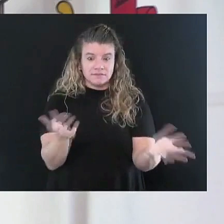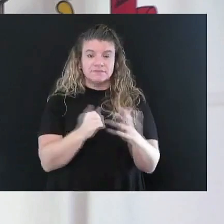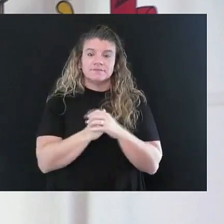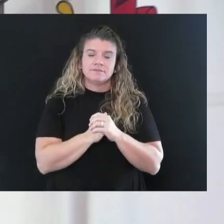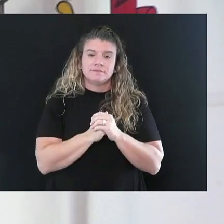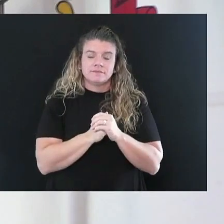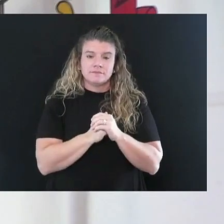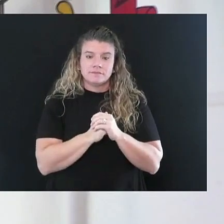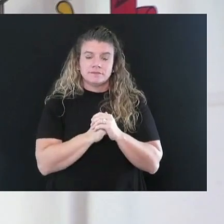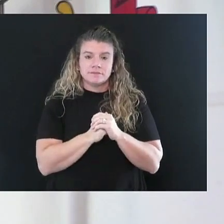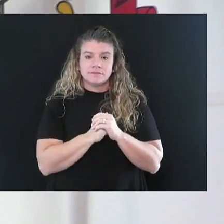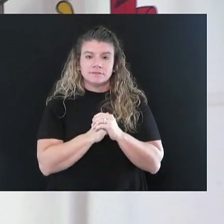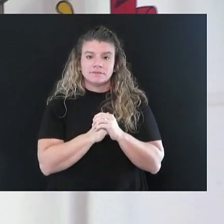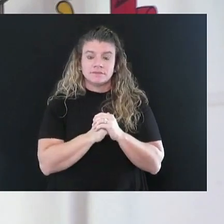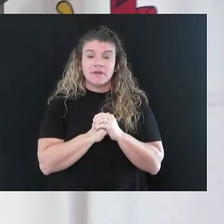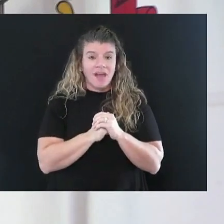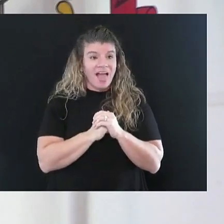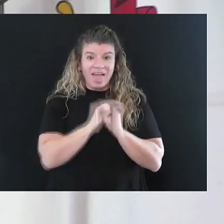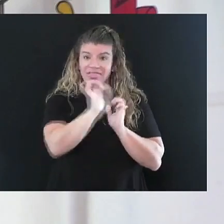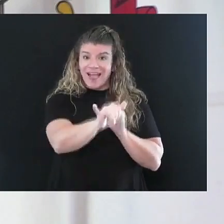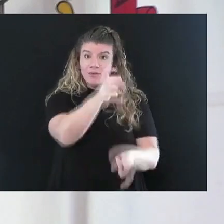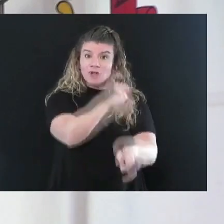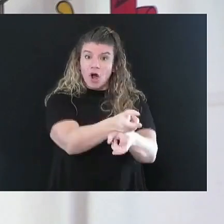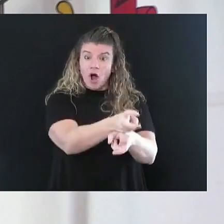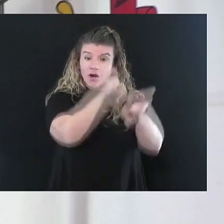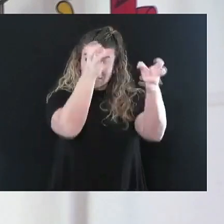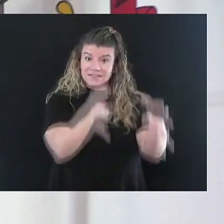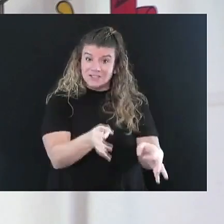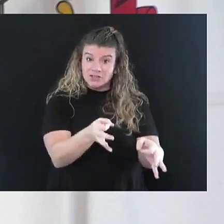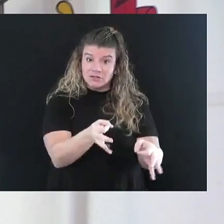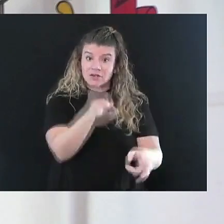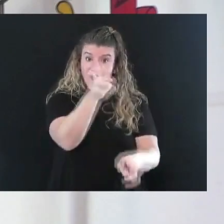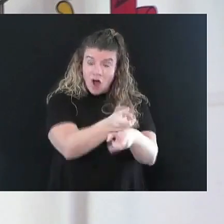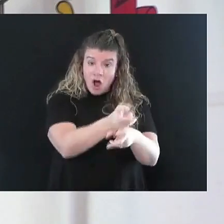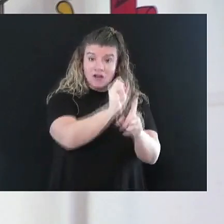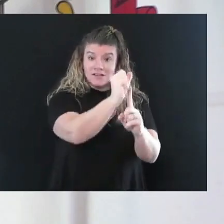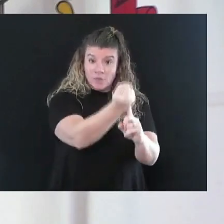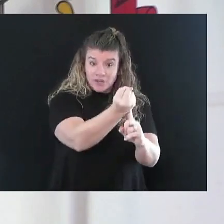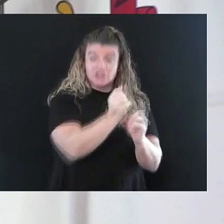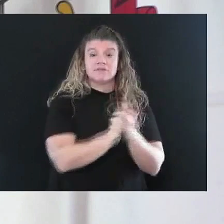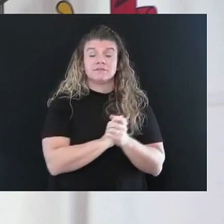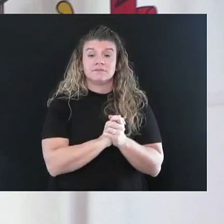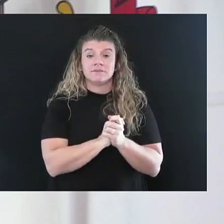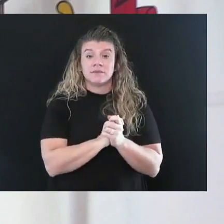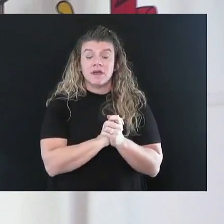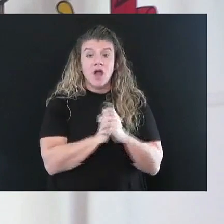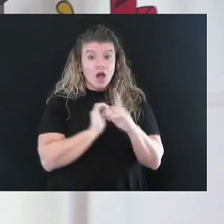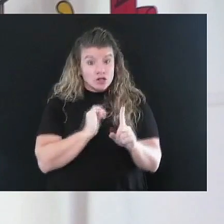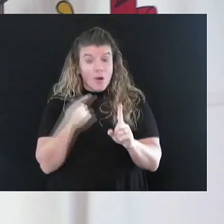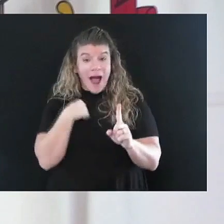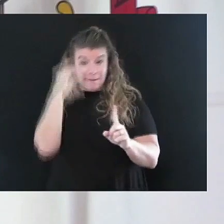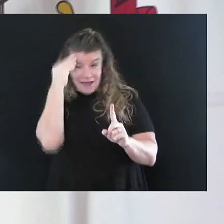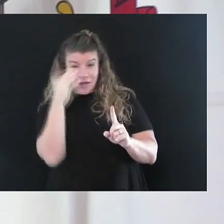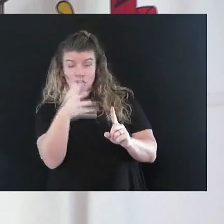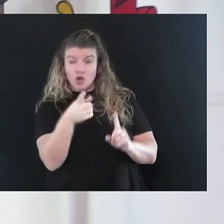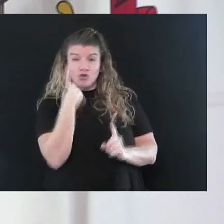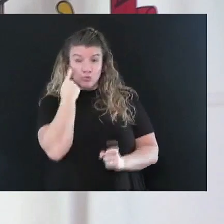Well, it was tough stuff. Now, I am telling you, you have just heard me